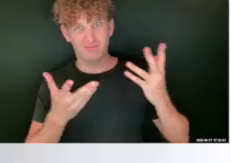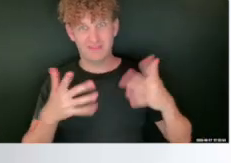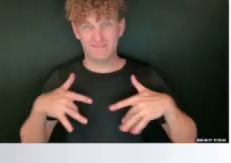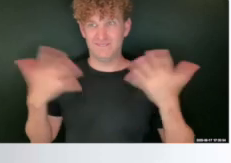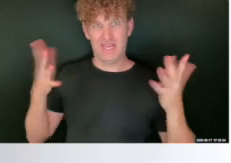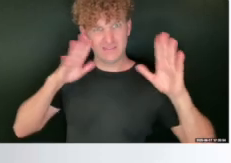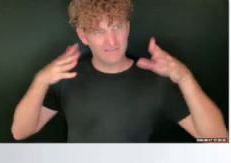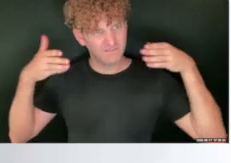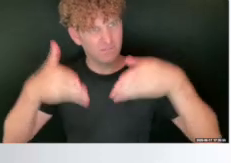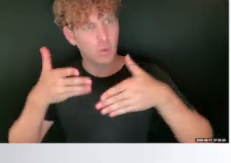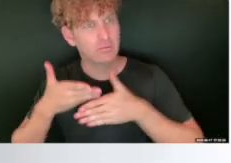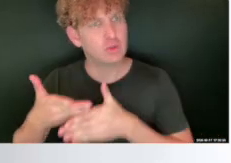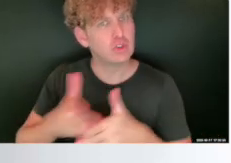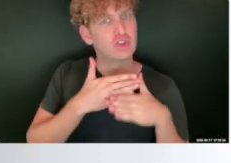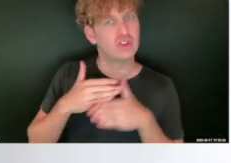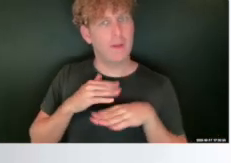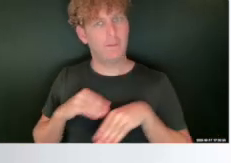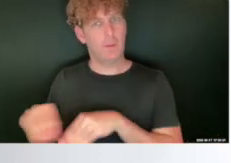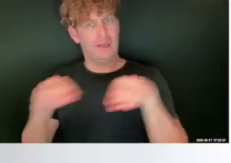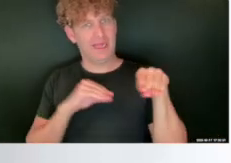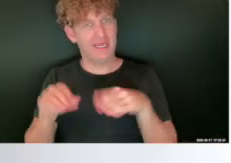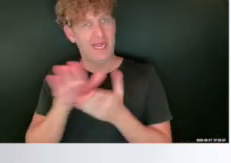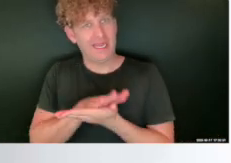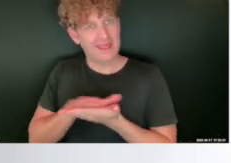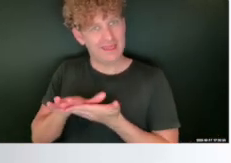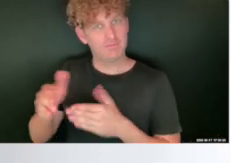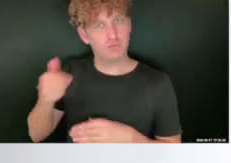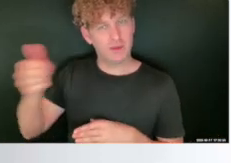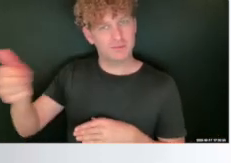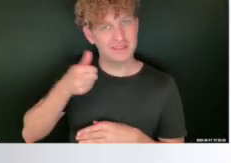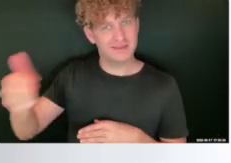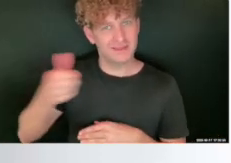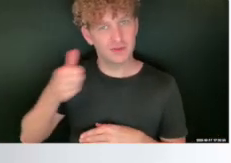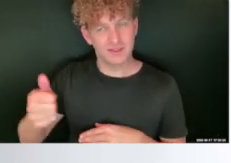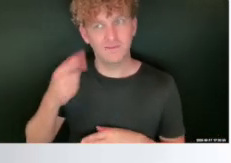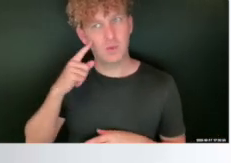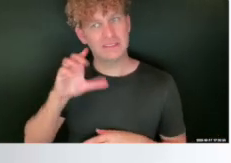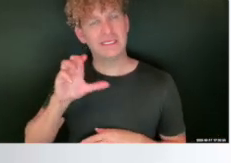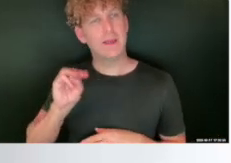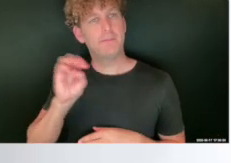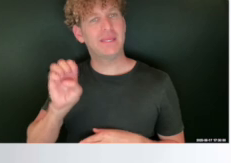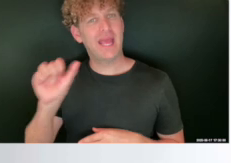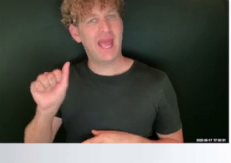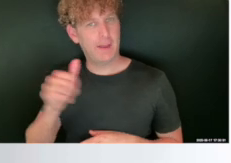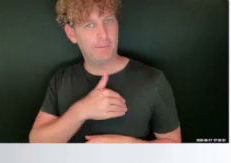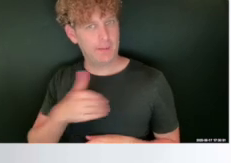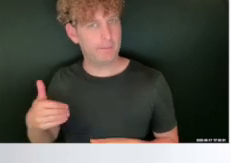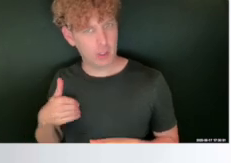policy changes staff will be exploring includes expanding project community eligibility criteria.